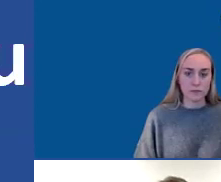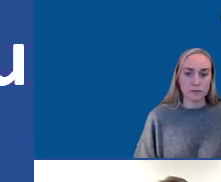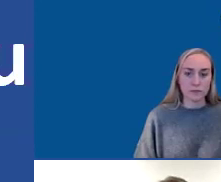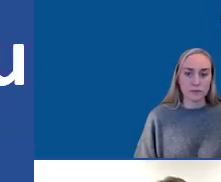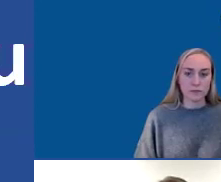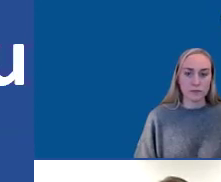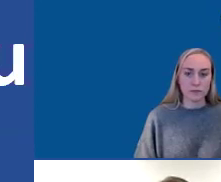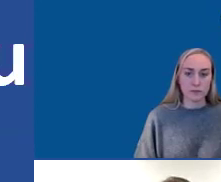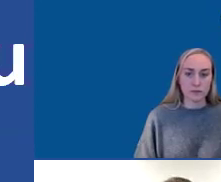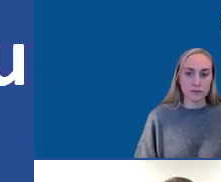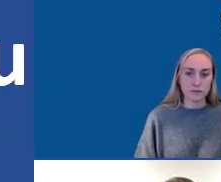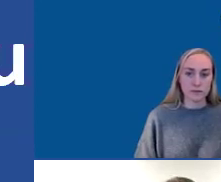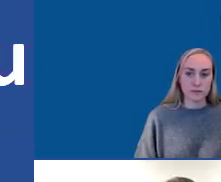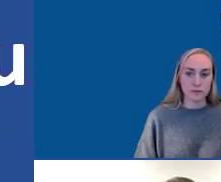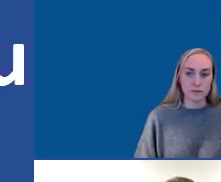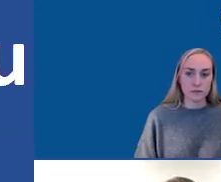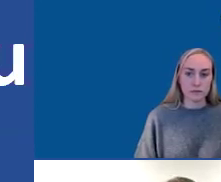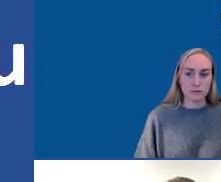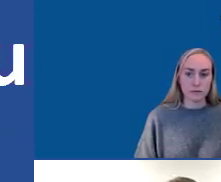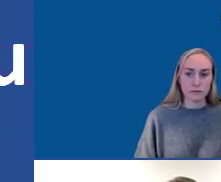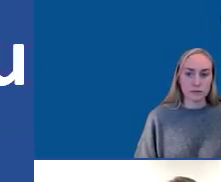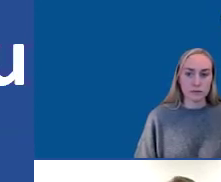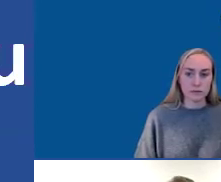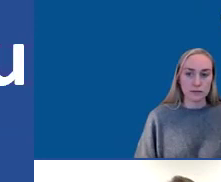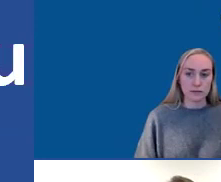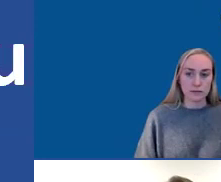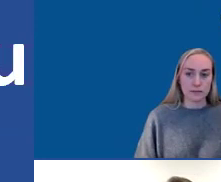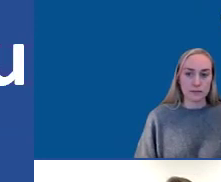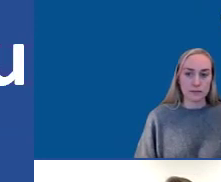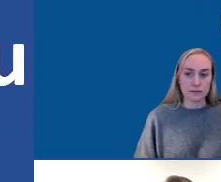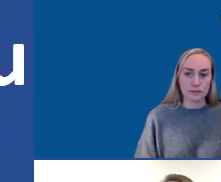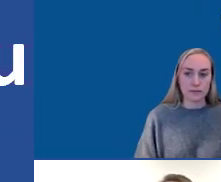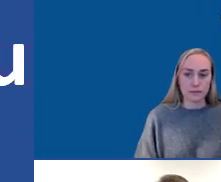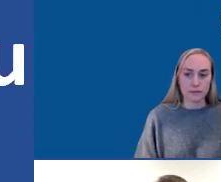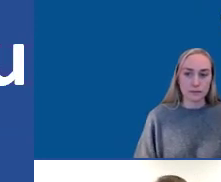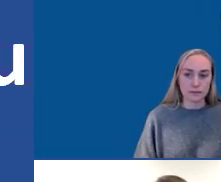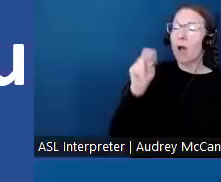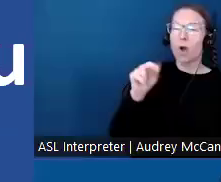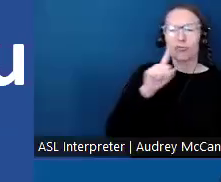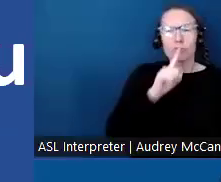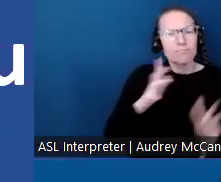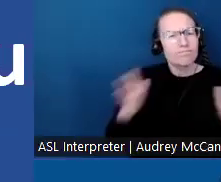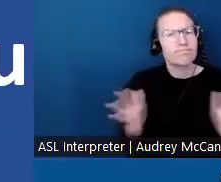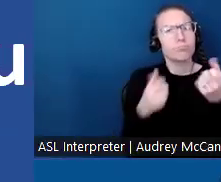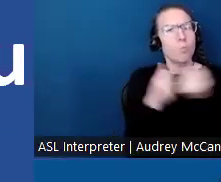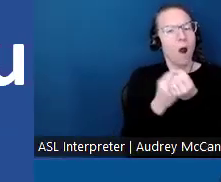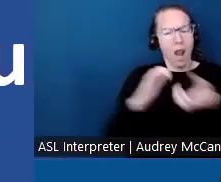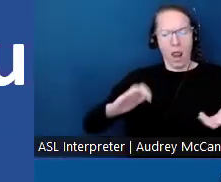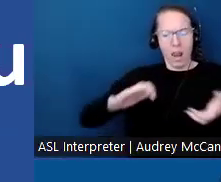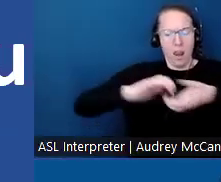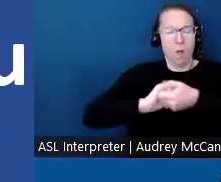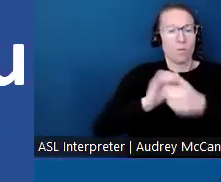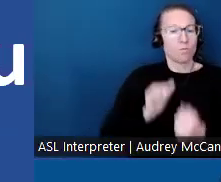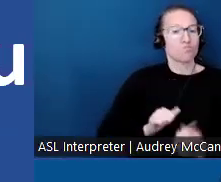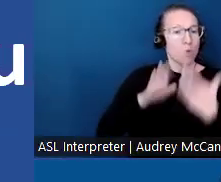enable successful employment for people with disabilities. And SCION really promotes a collaborative approach. So New York SCION is a